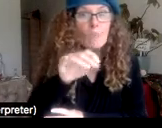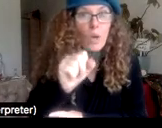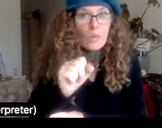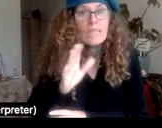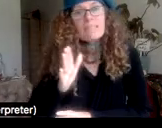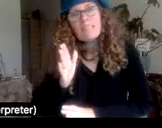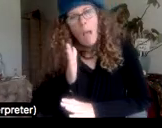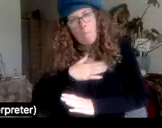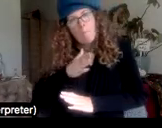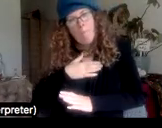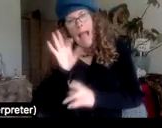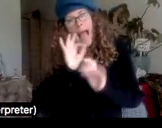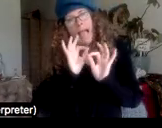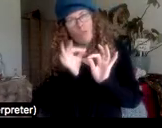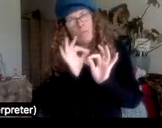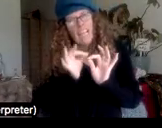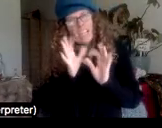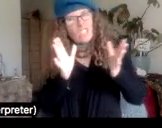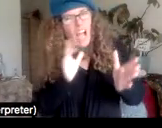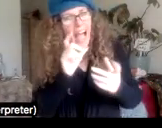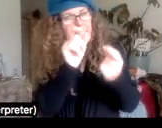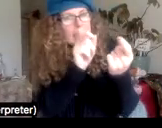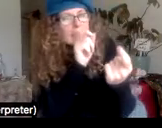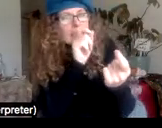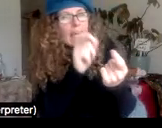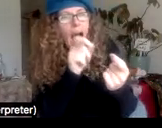my interpretation, not necessarily the exact